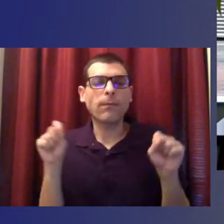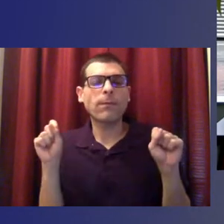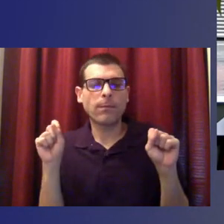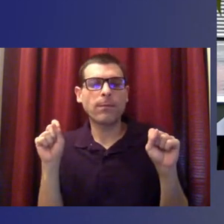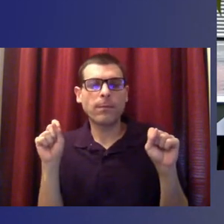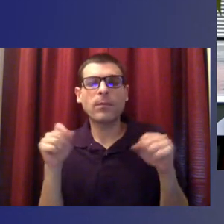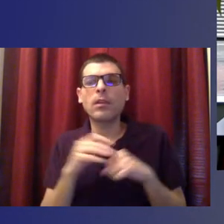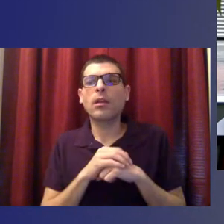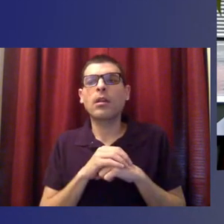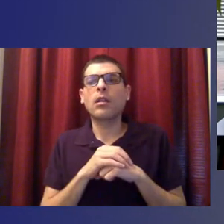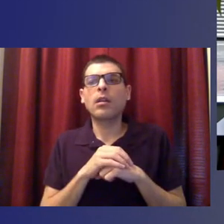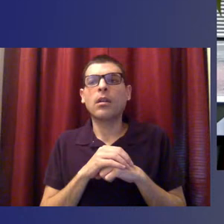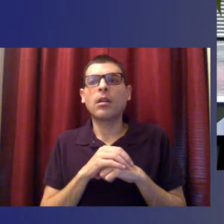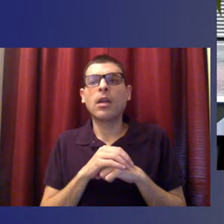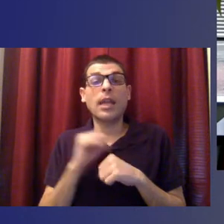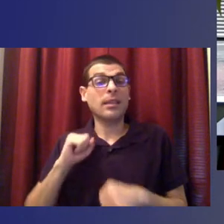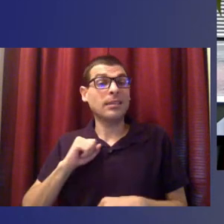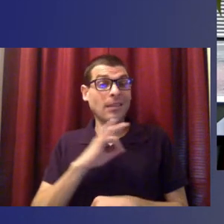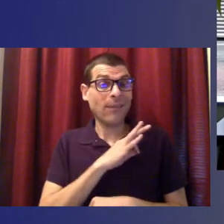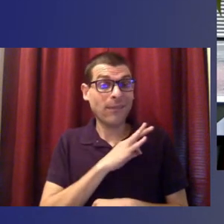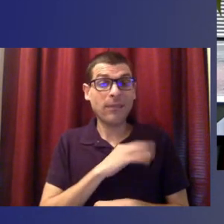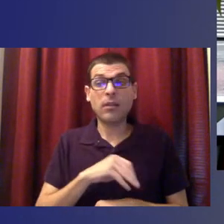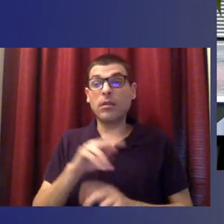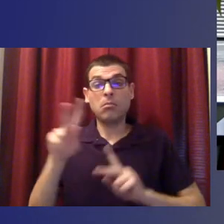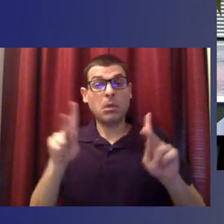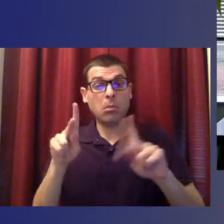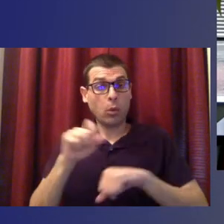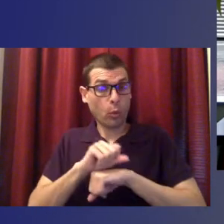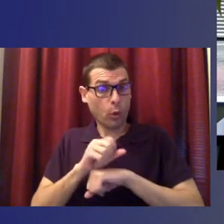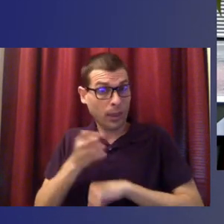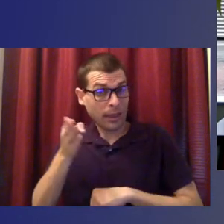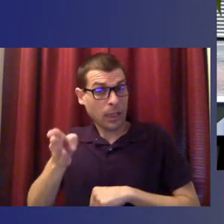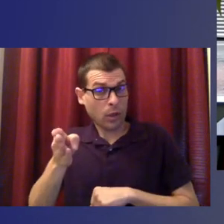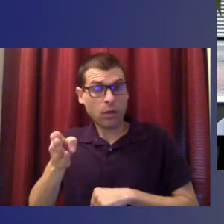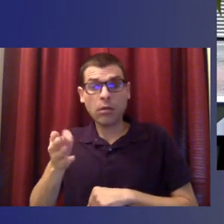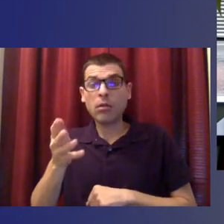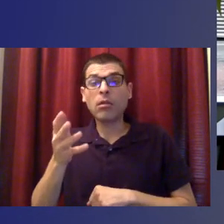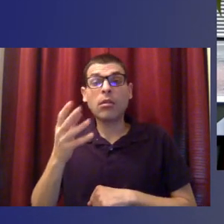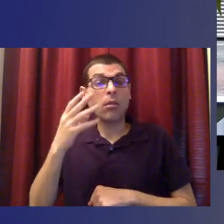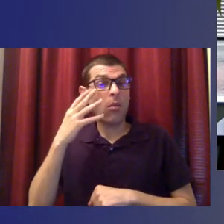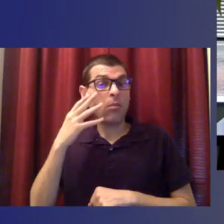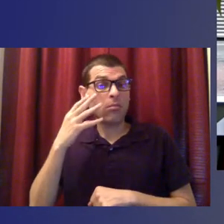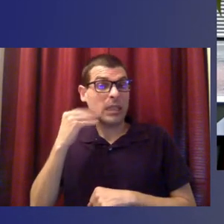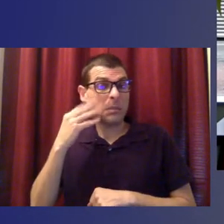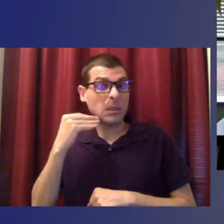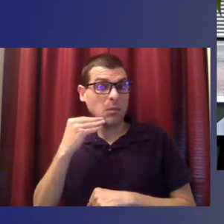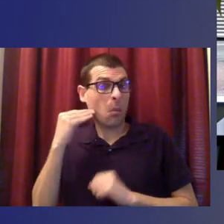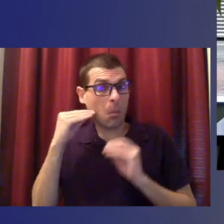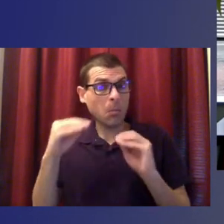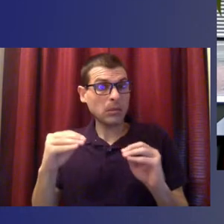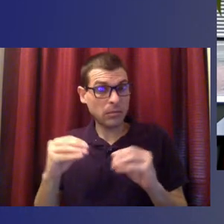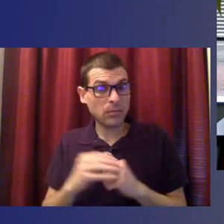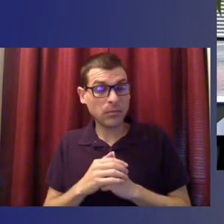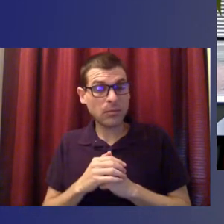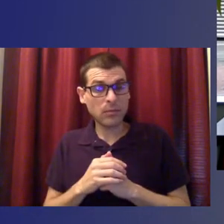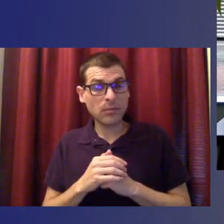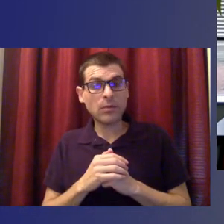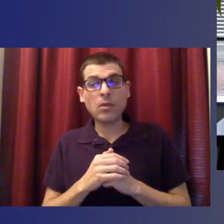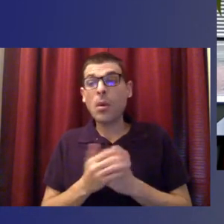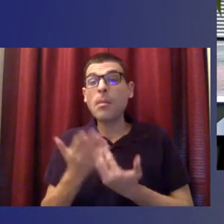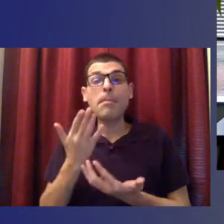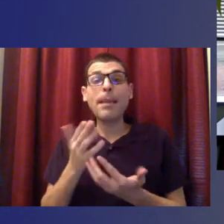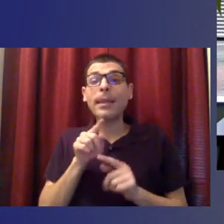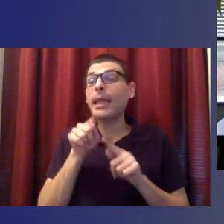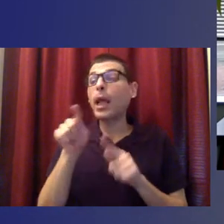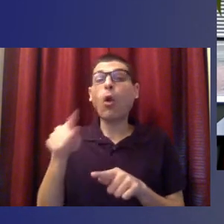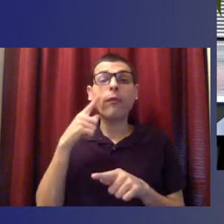been through or who are going through what they are going through. And so maybe it's someone that comes in just because they need a warm blanket and they need a place